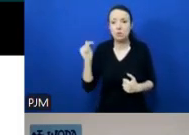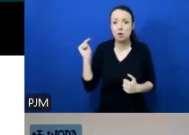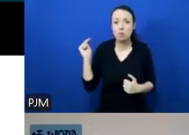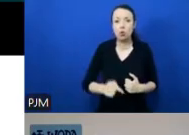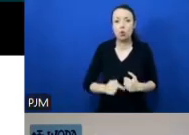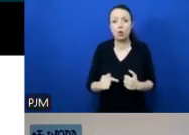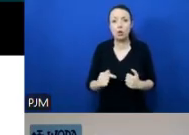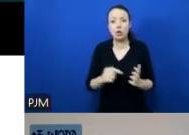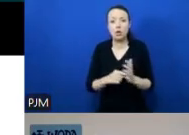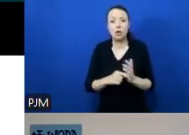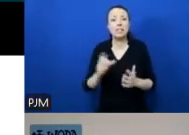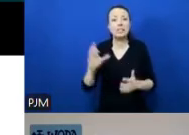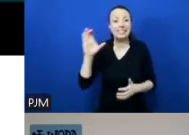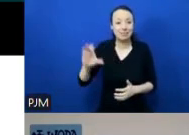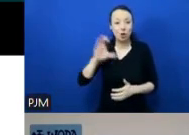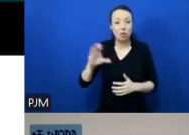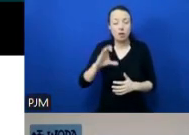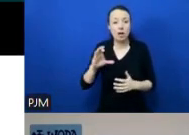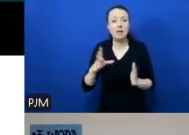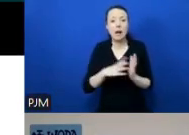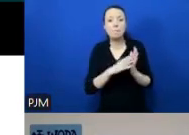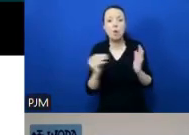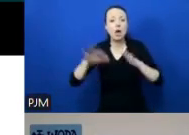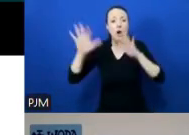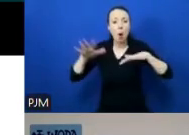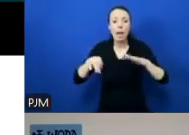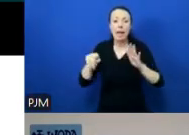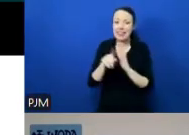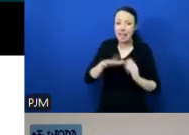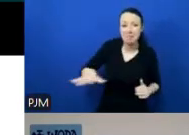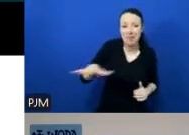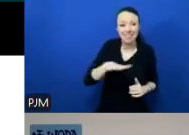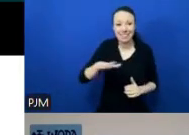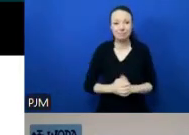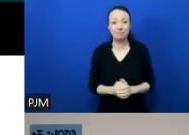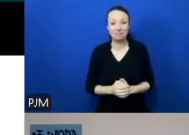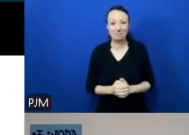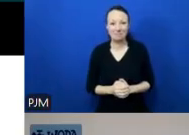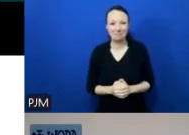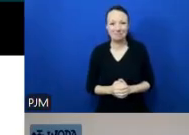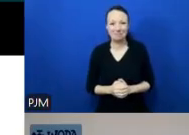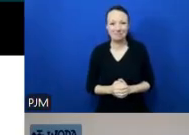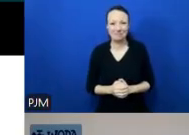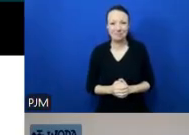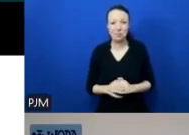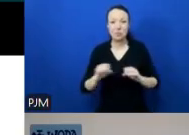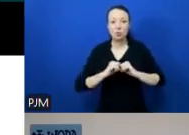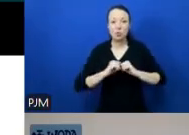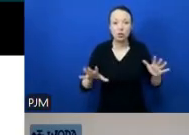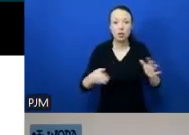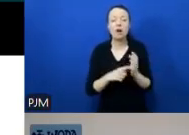So this shows how important it is to provide models